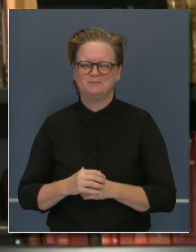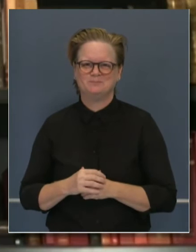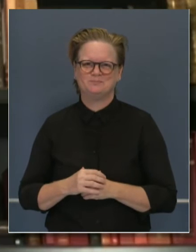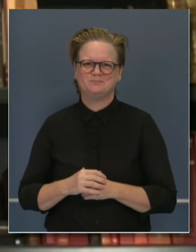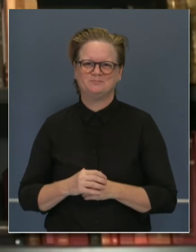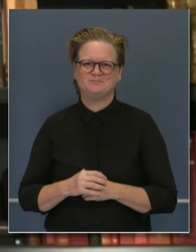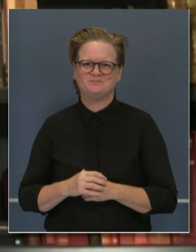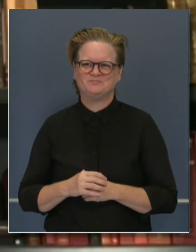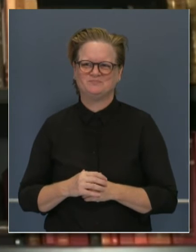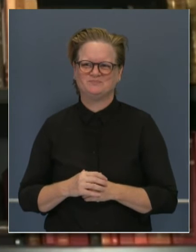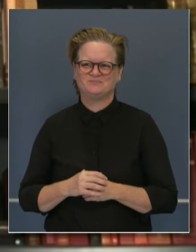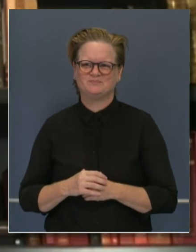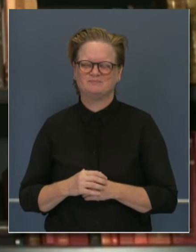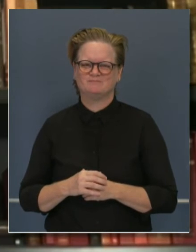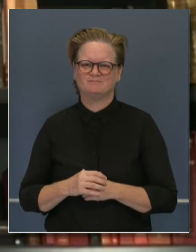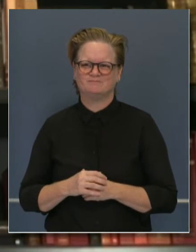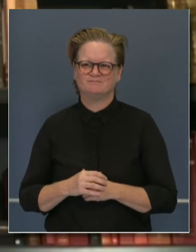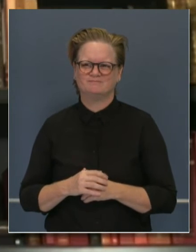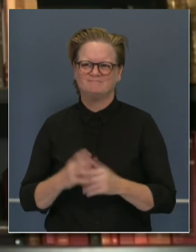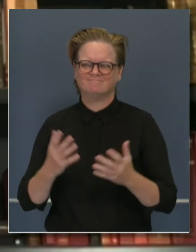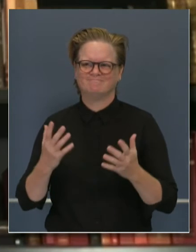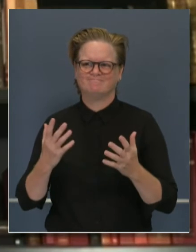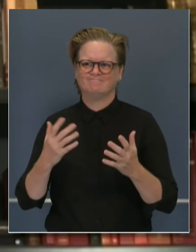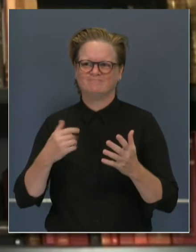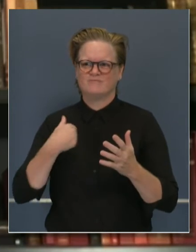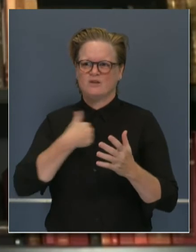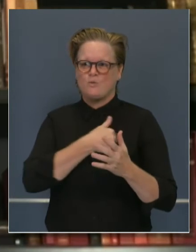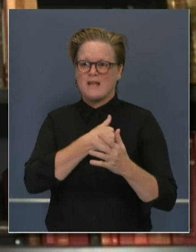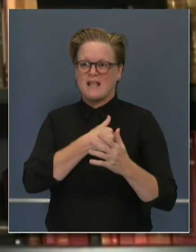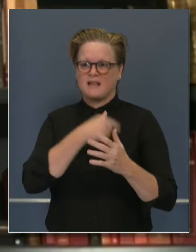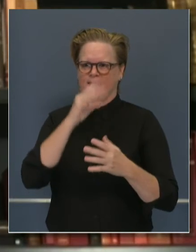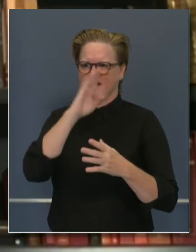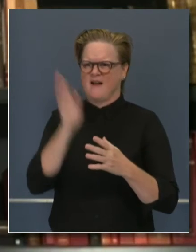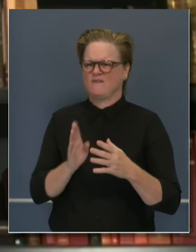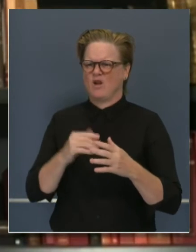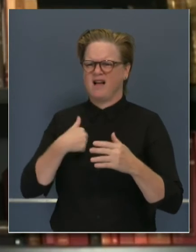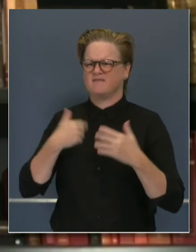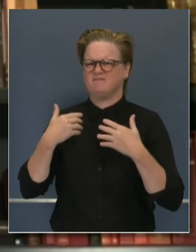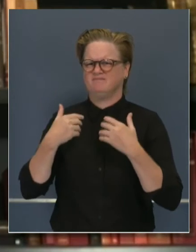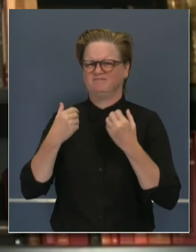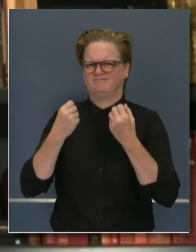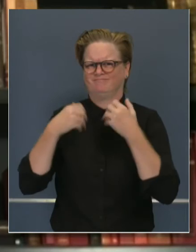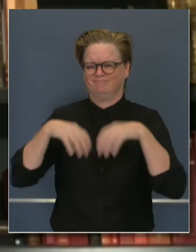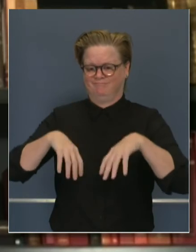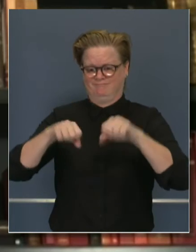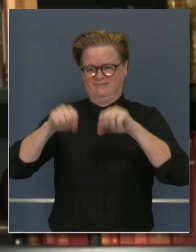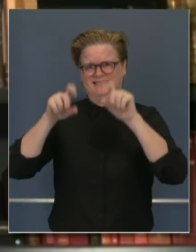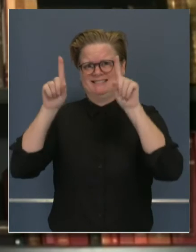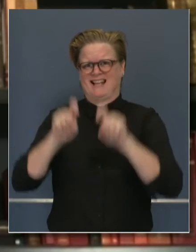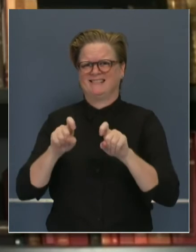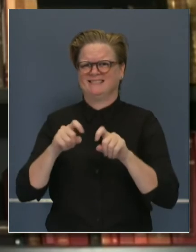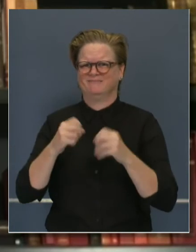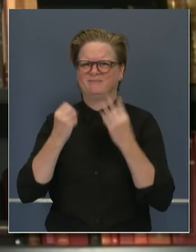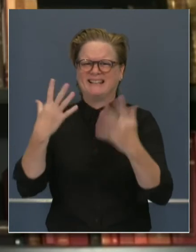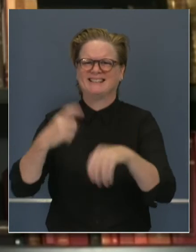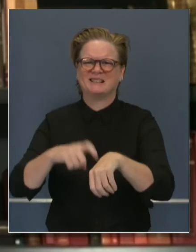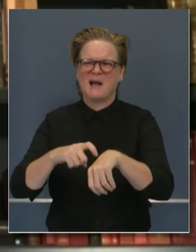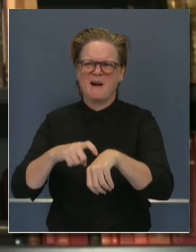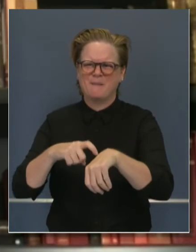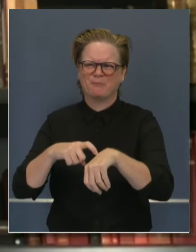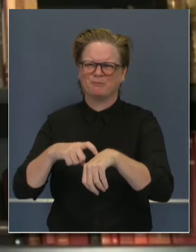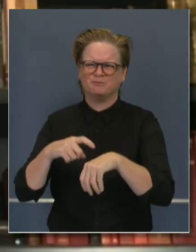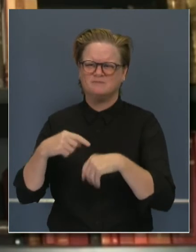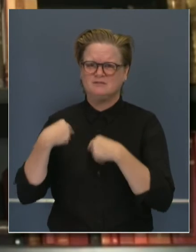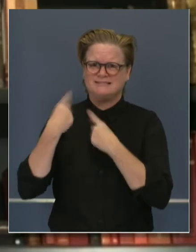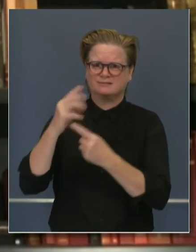well, we've never had a positive test. I've been tested many, many times. I was stubborn, you may recall, in the beginning of this pandemic. I did